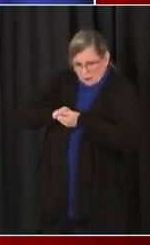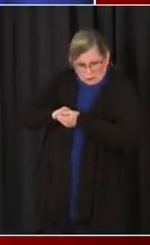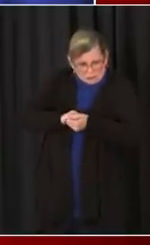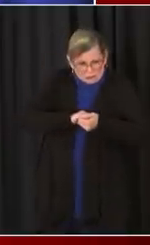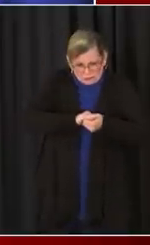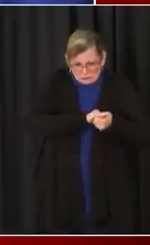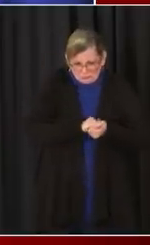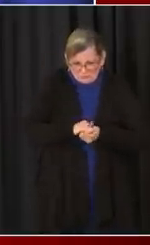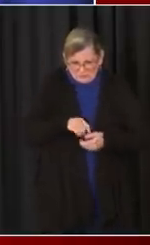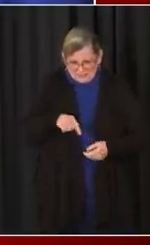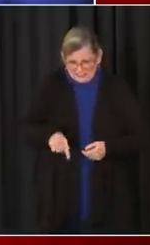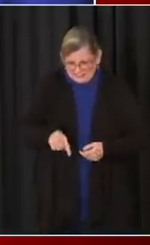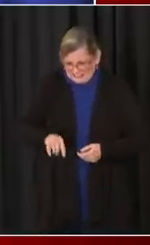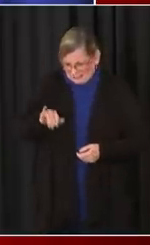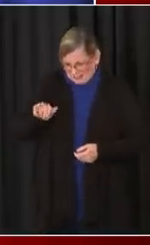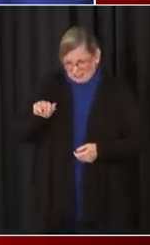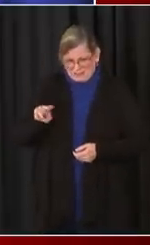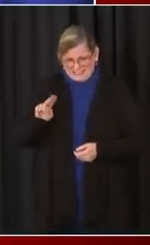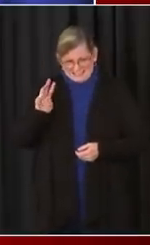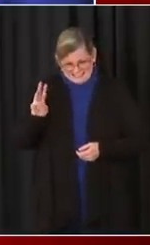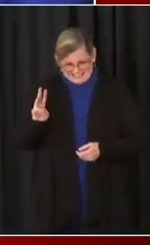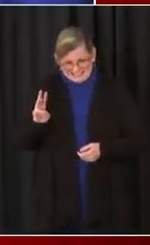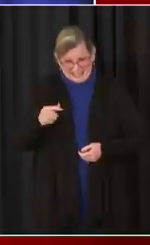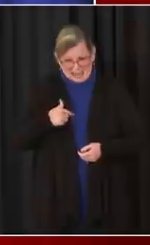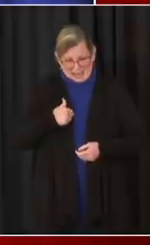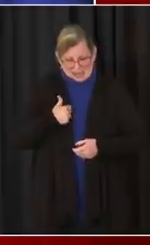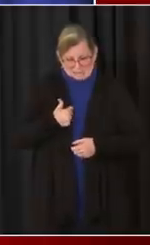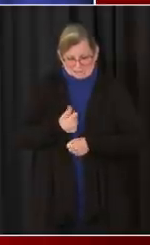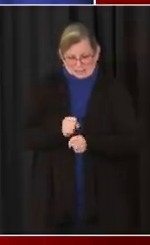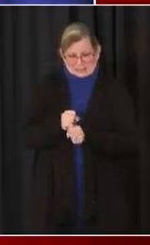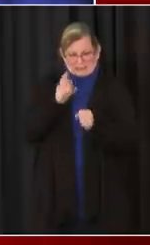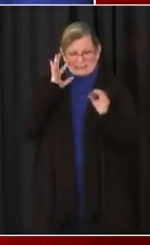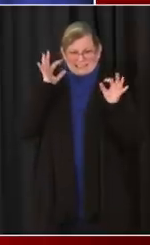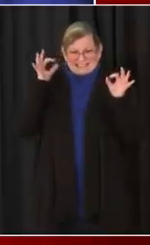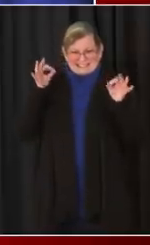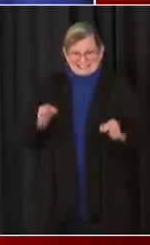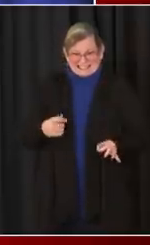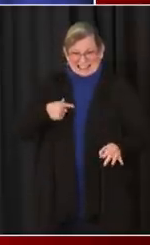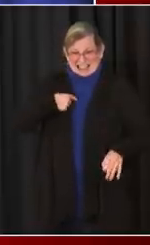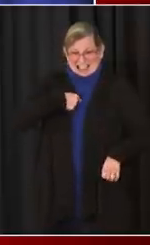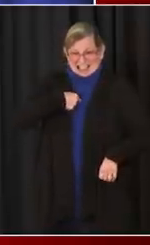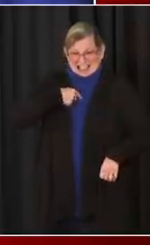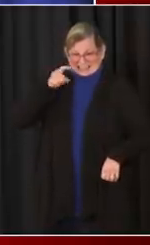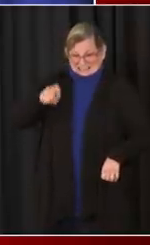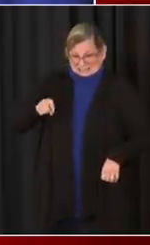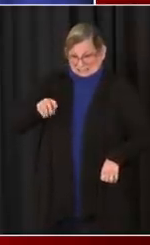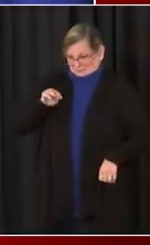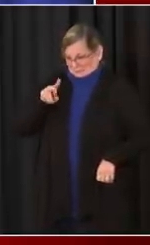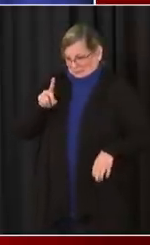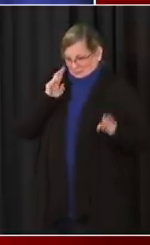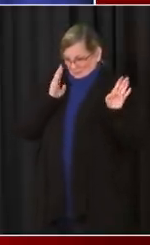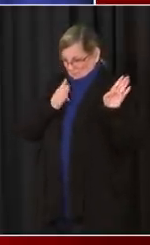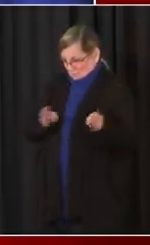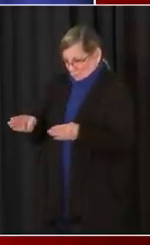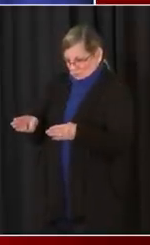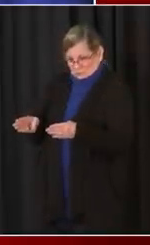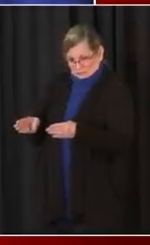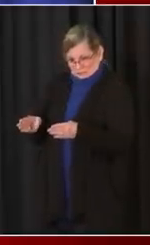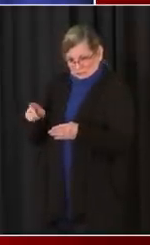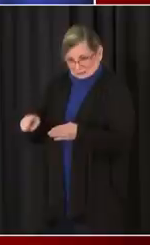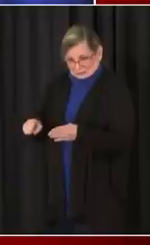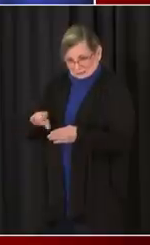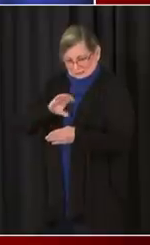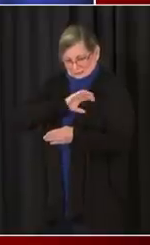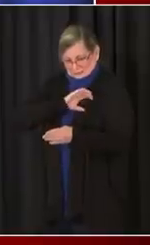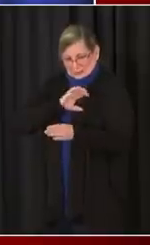this event on January 6th, I made the decision that I needed MPD to focus on law enforcement activities